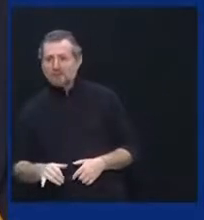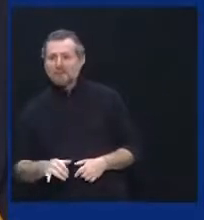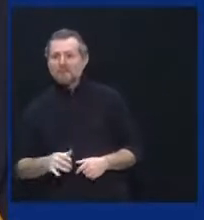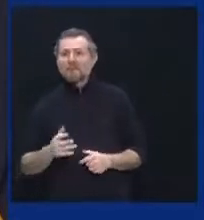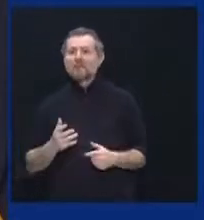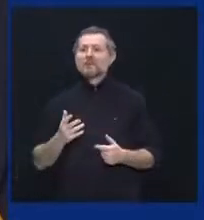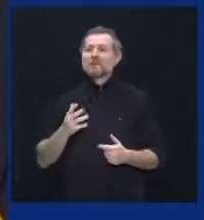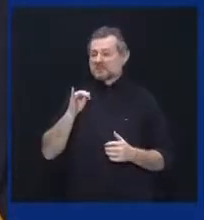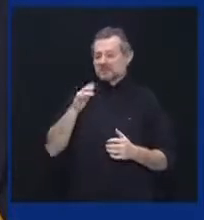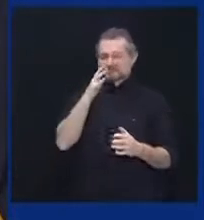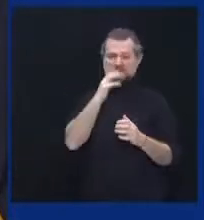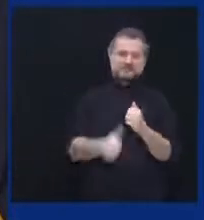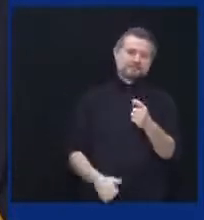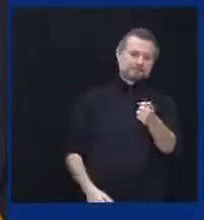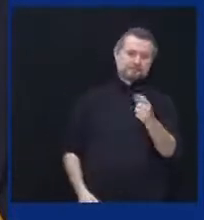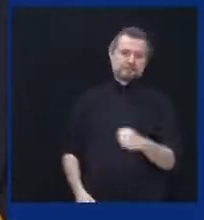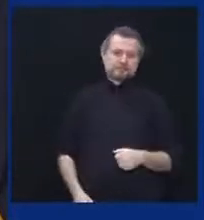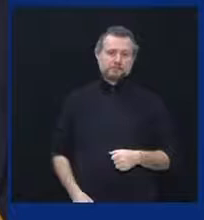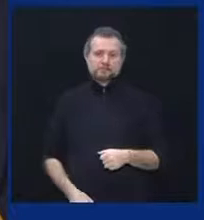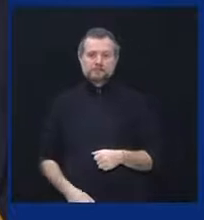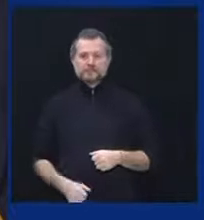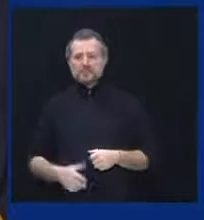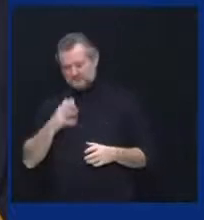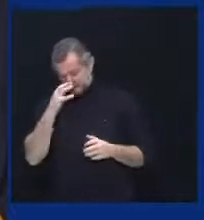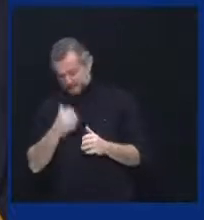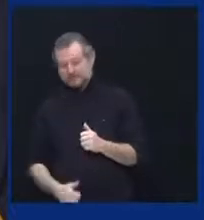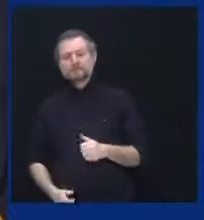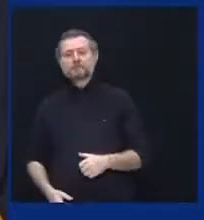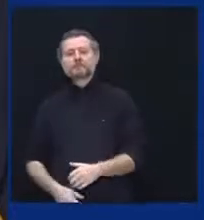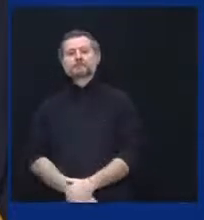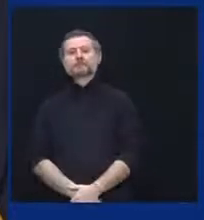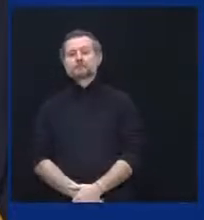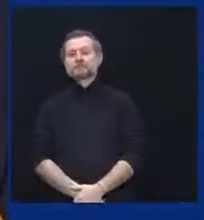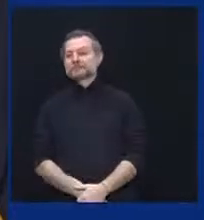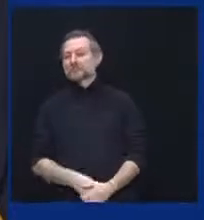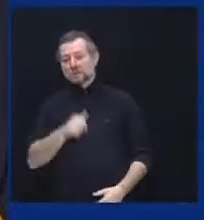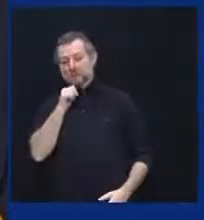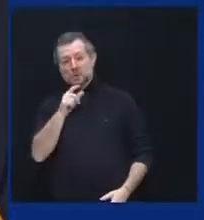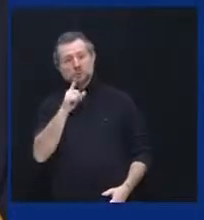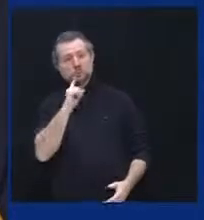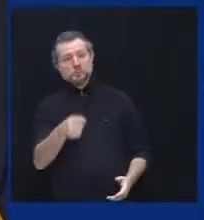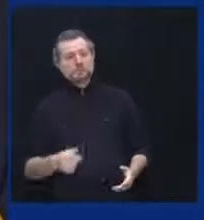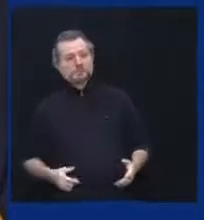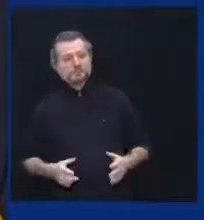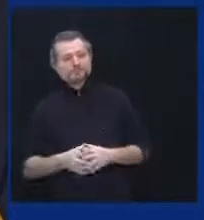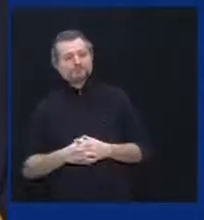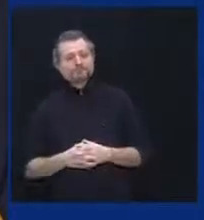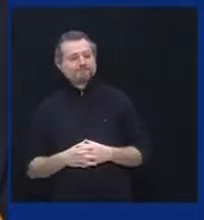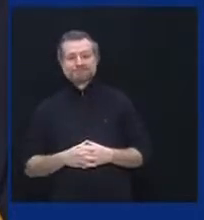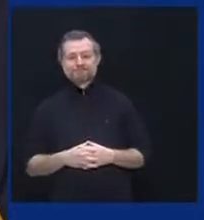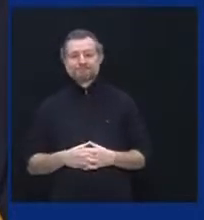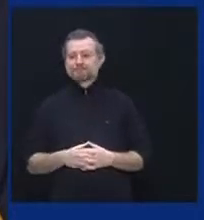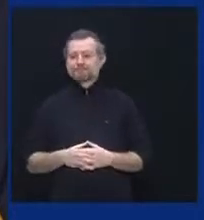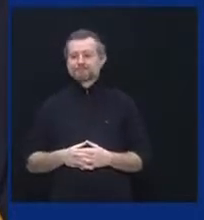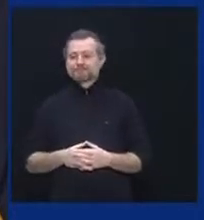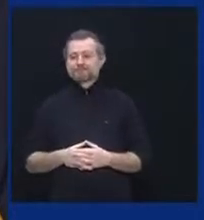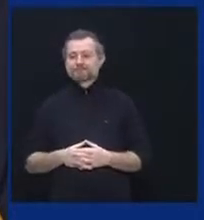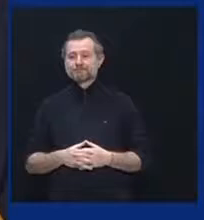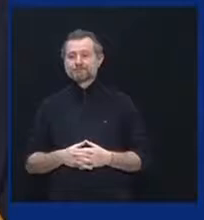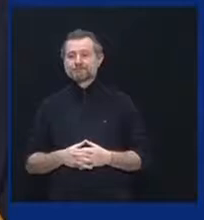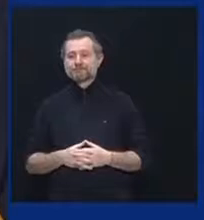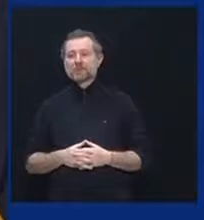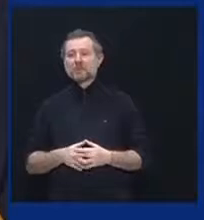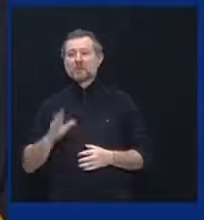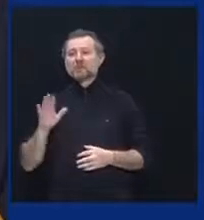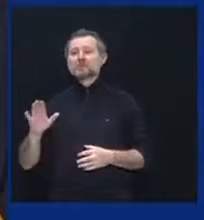to do. That was just cruel because it wasn't true. It wasn't true. And Melissa's point, you know